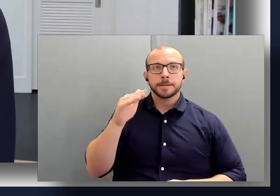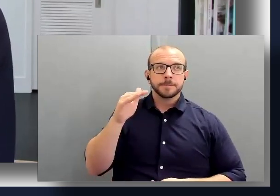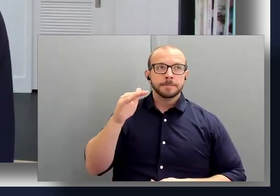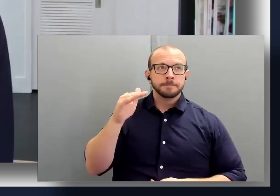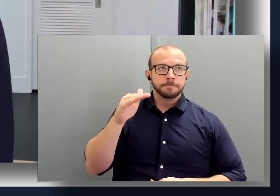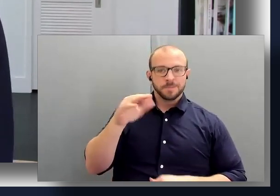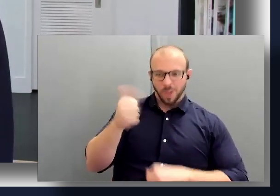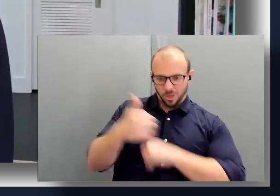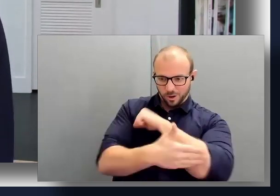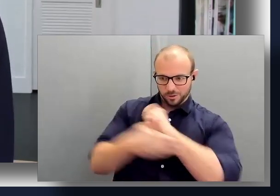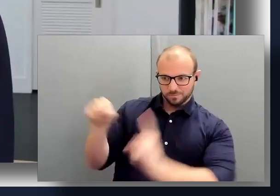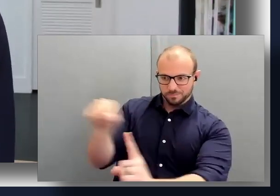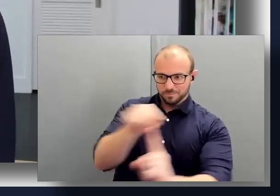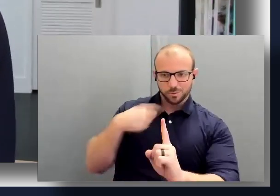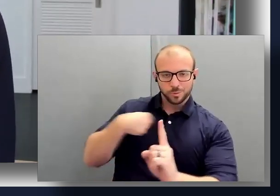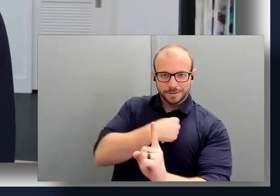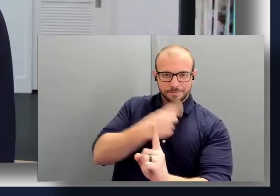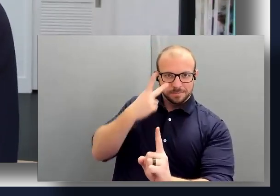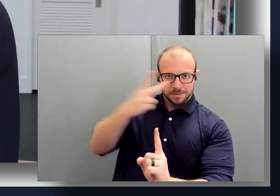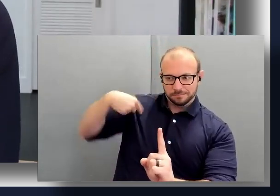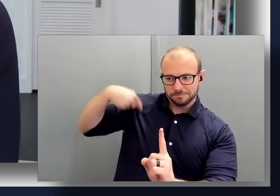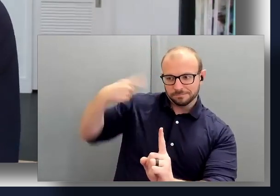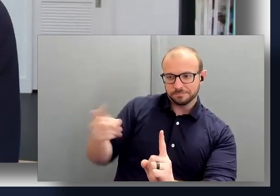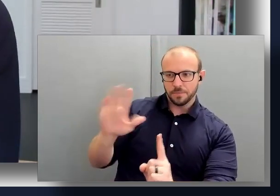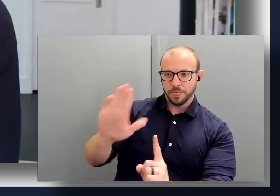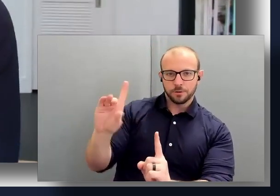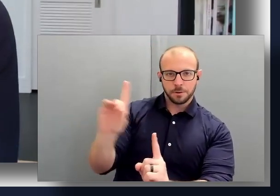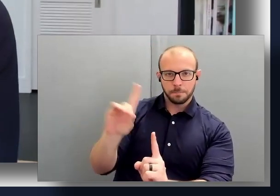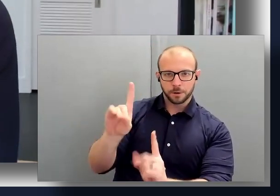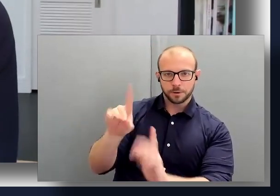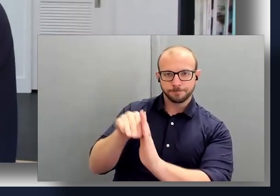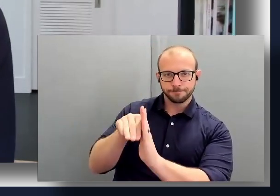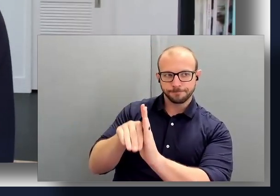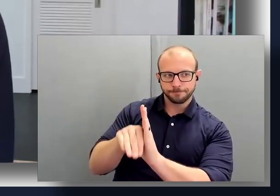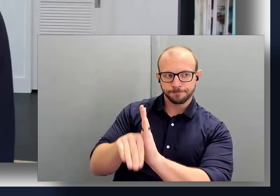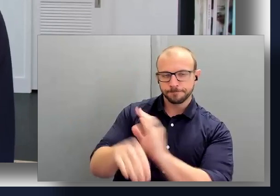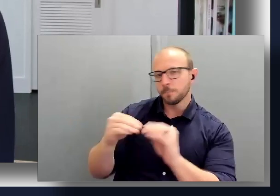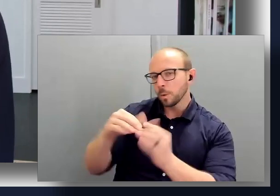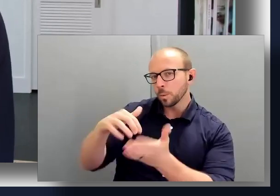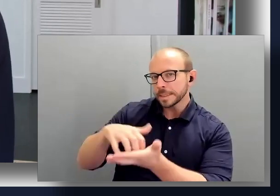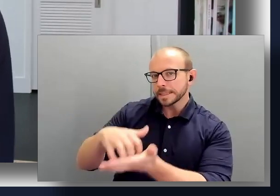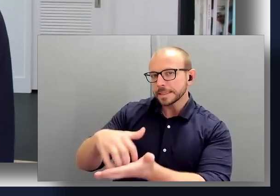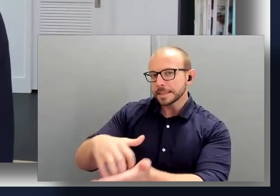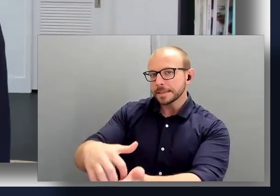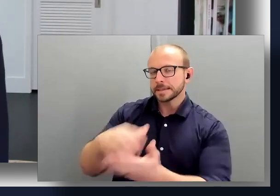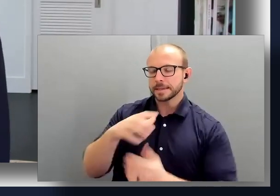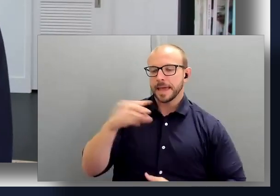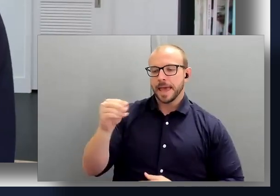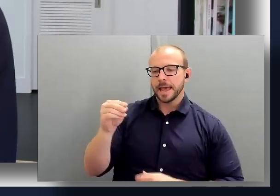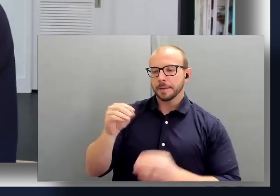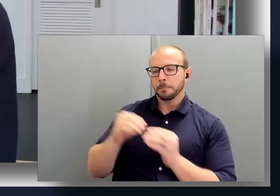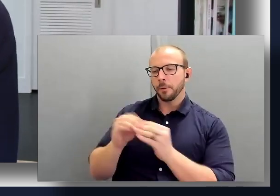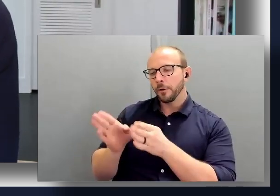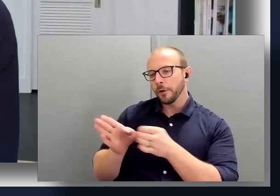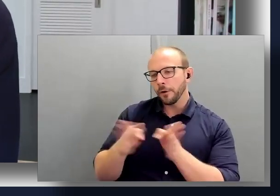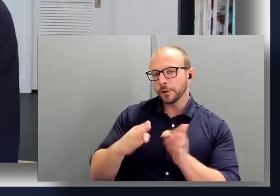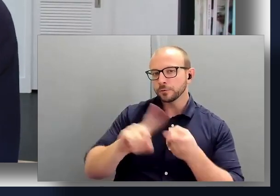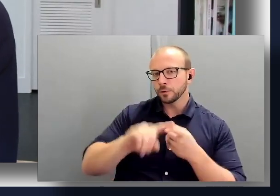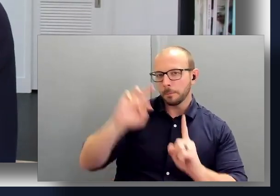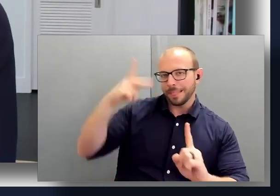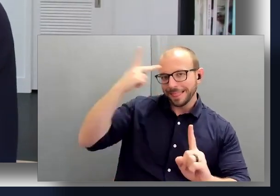seen this weakening of democracy and movements